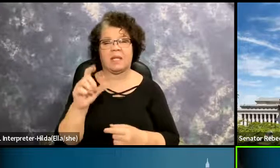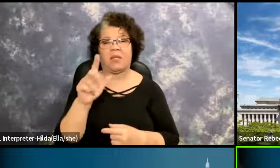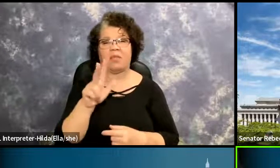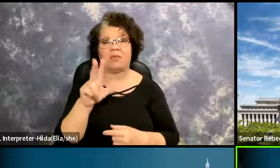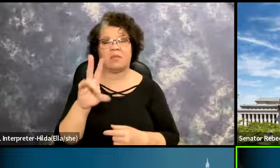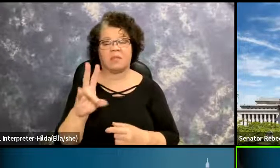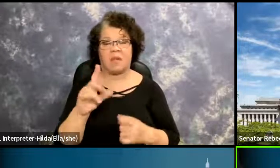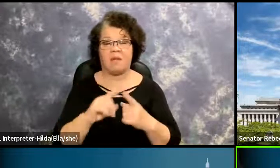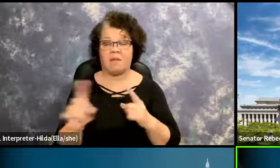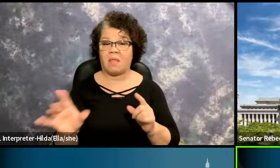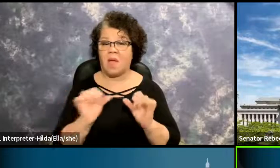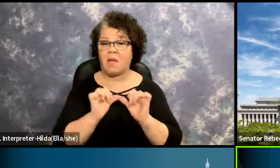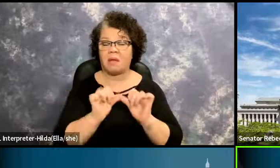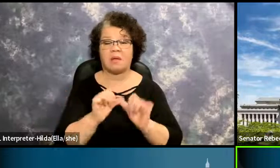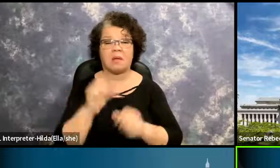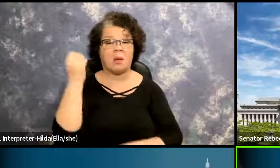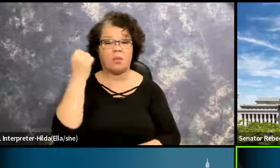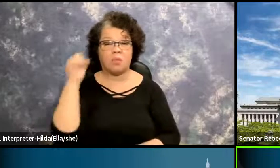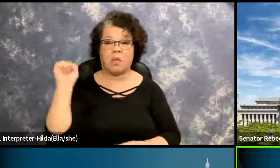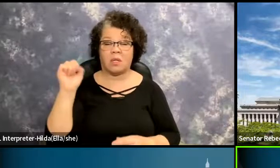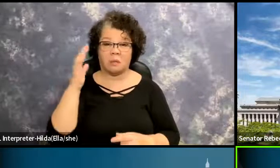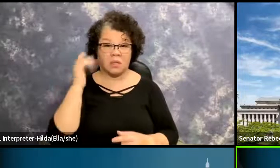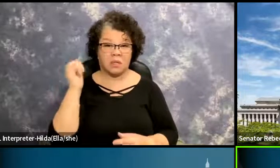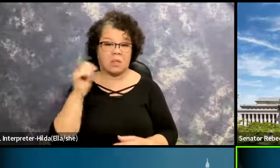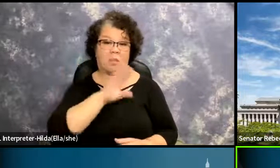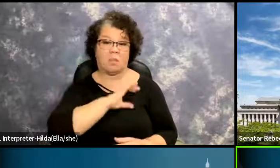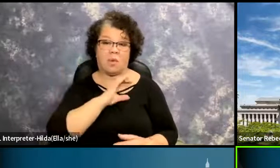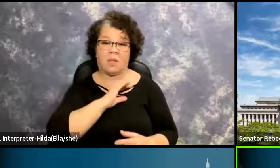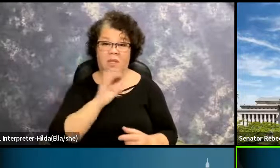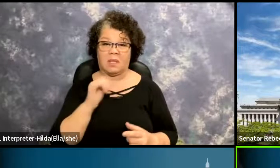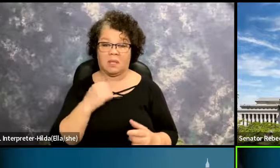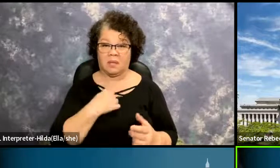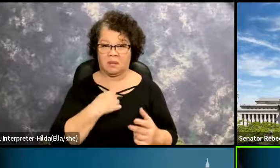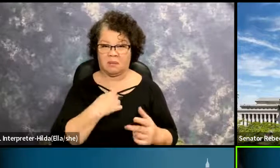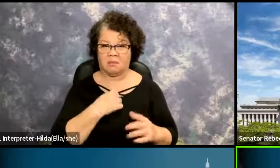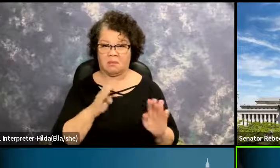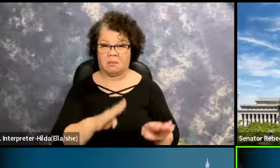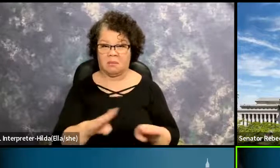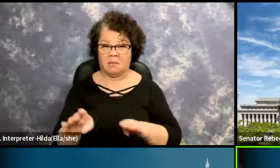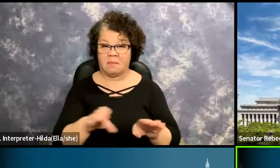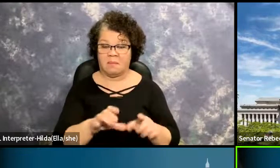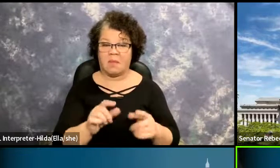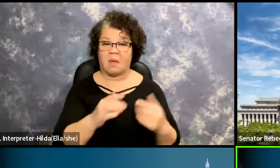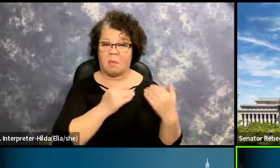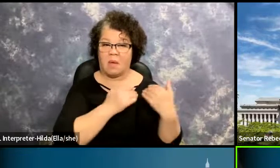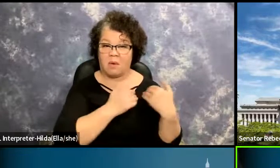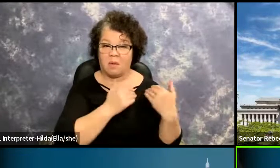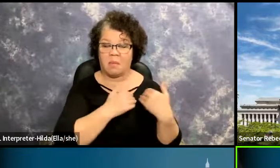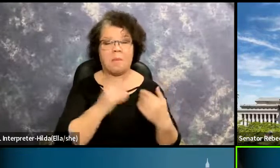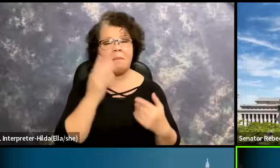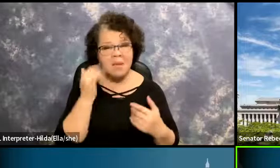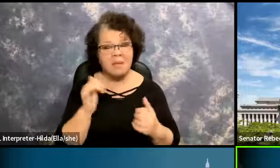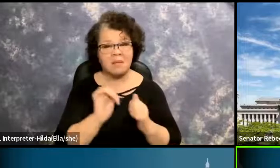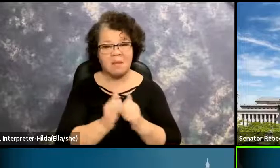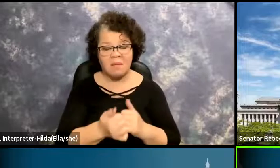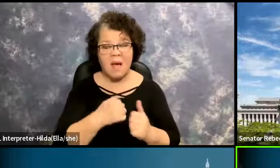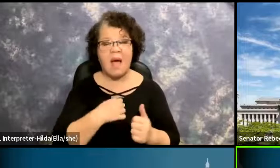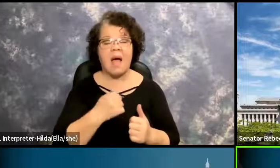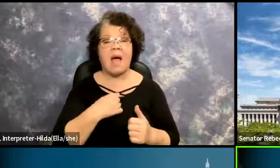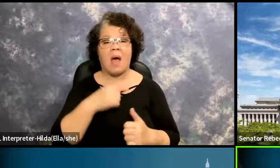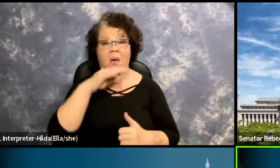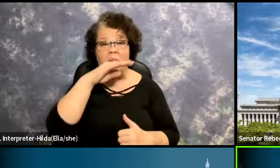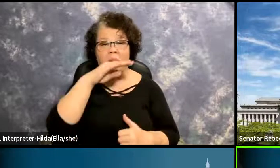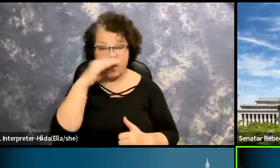protest for police accountability because of the way for generations, Black, Brown, Indigenous, and poor people have